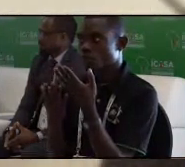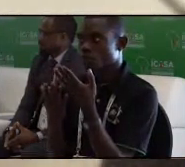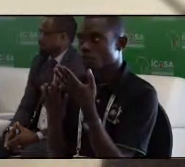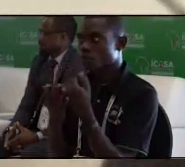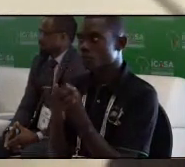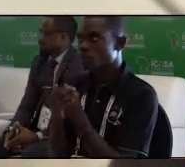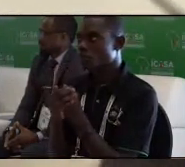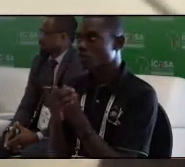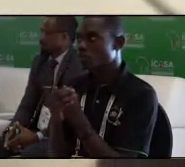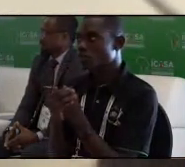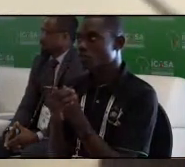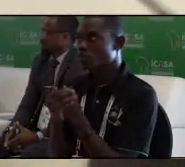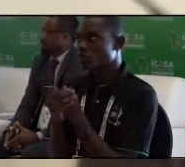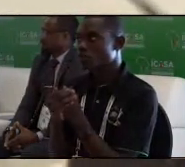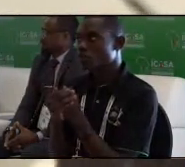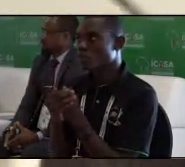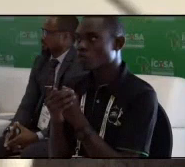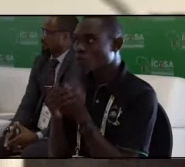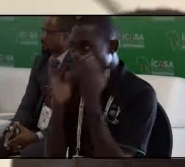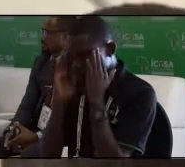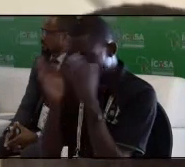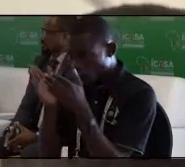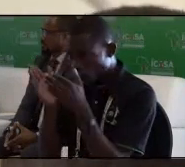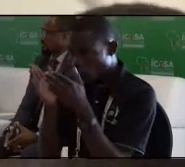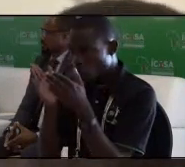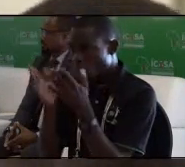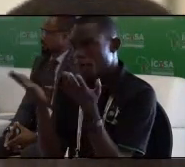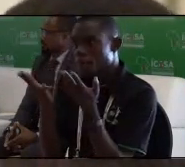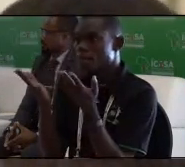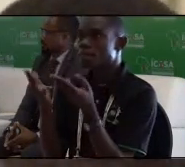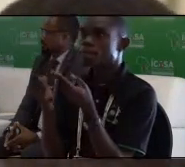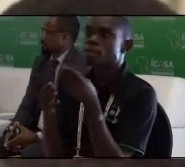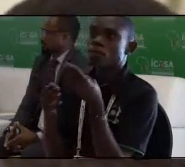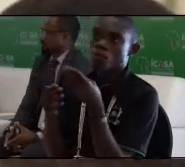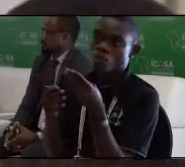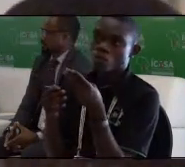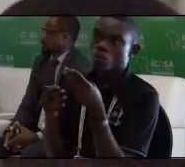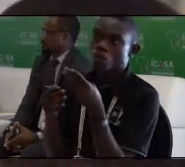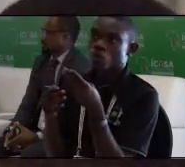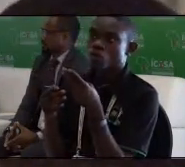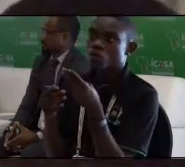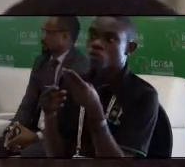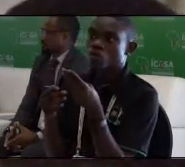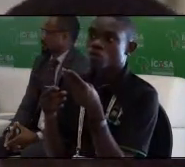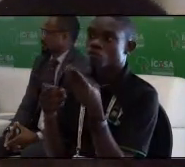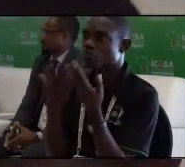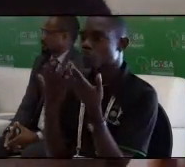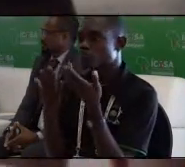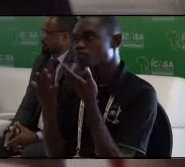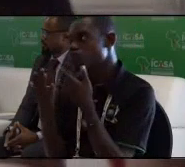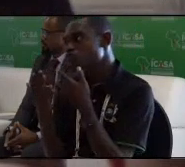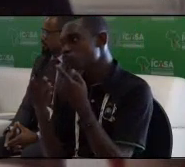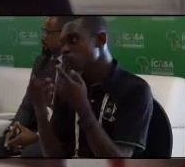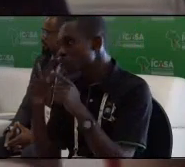was this contemplation on if it's blood, will people accept it? So people were